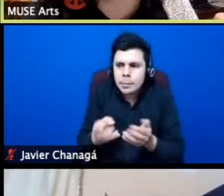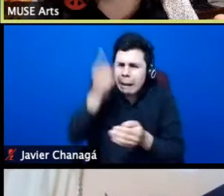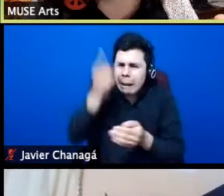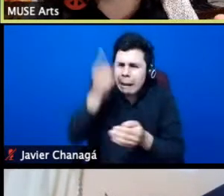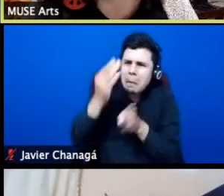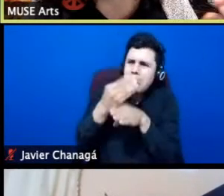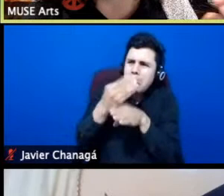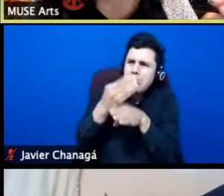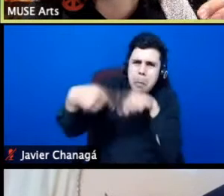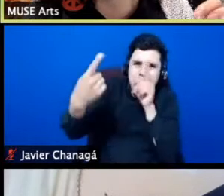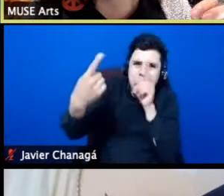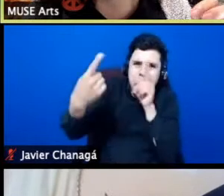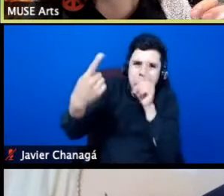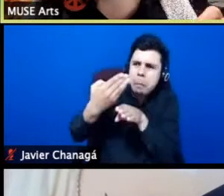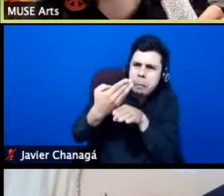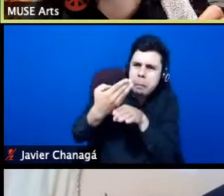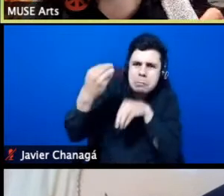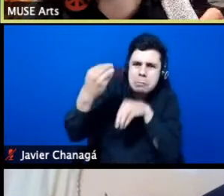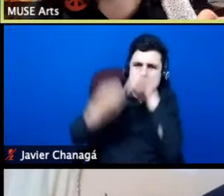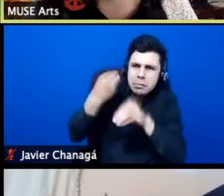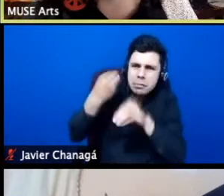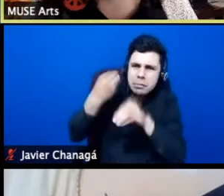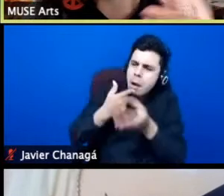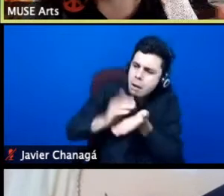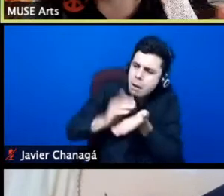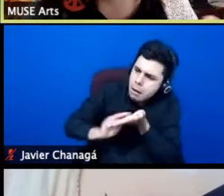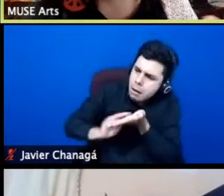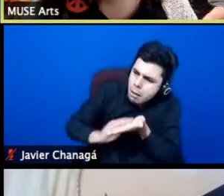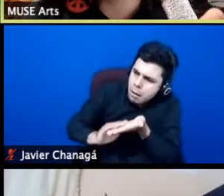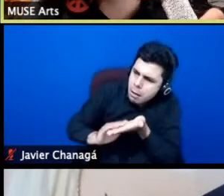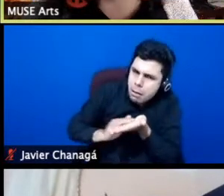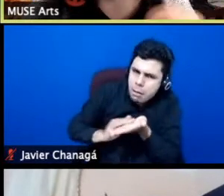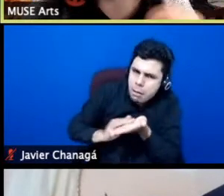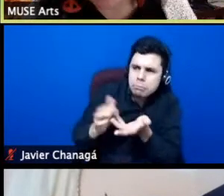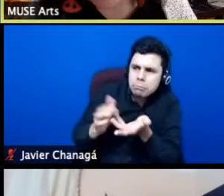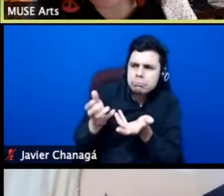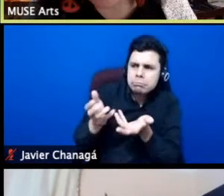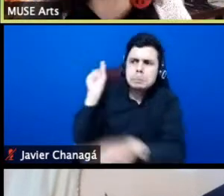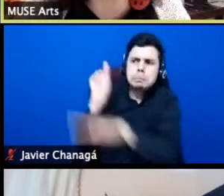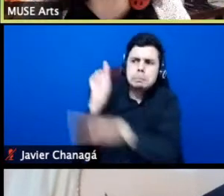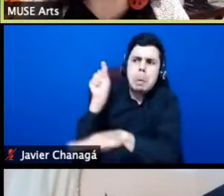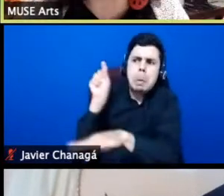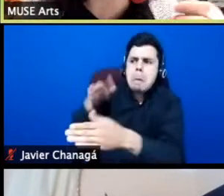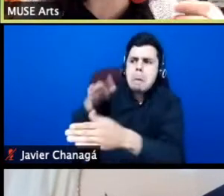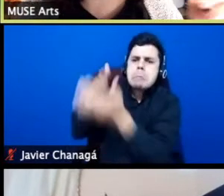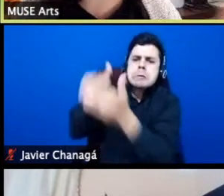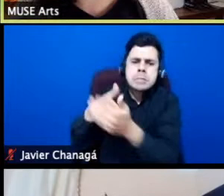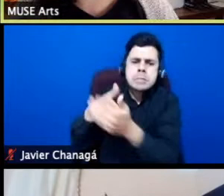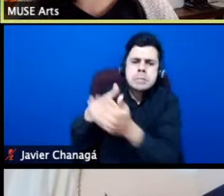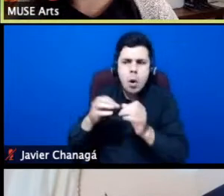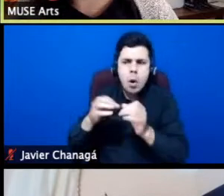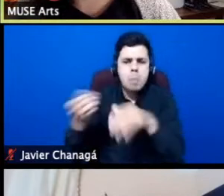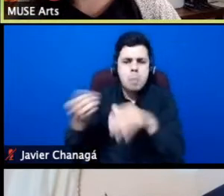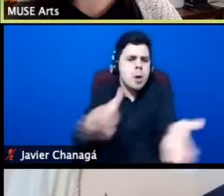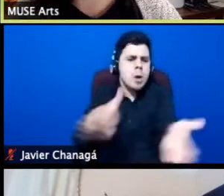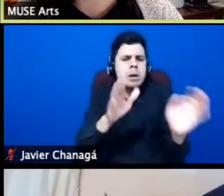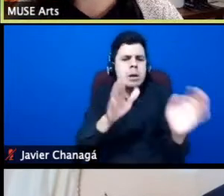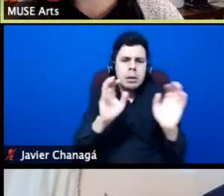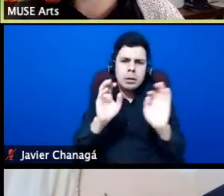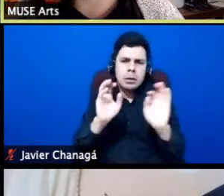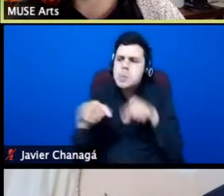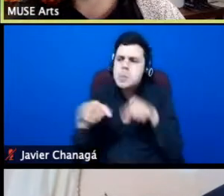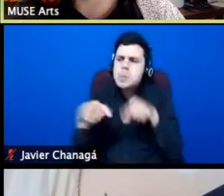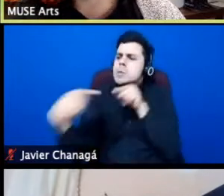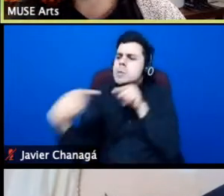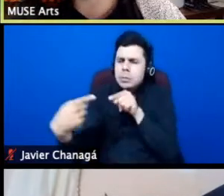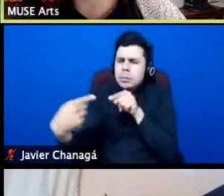no correspondan a bombardear y a masacrar a otros sencillamente porque no piensa como nosotros